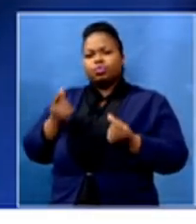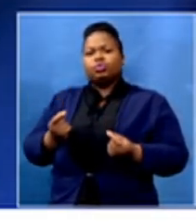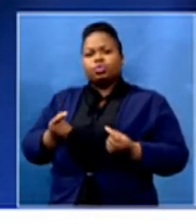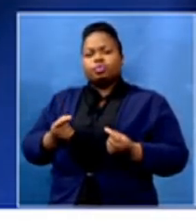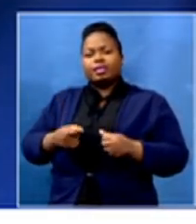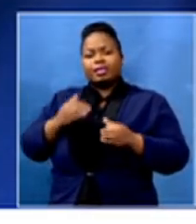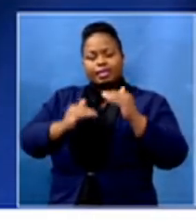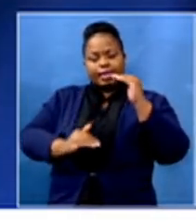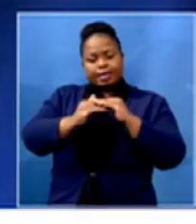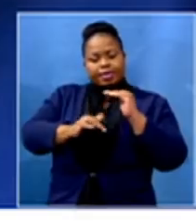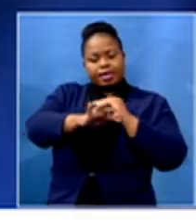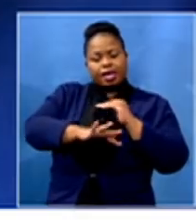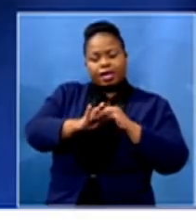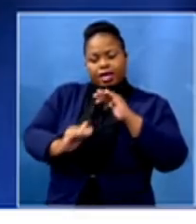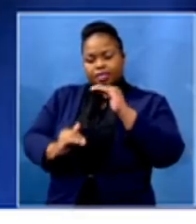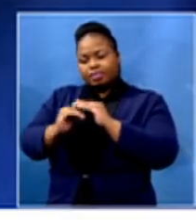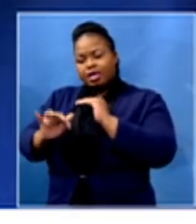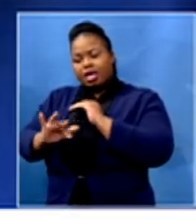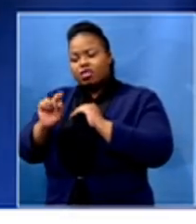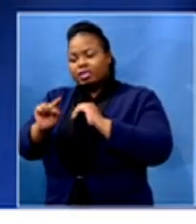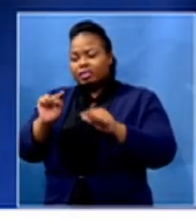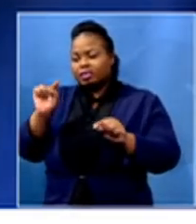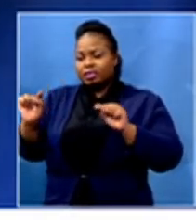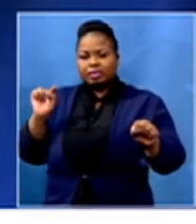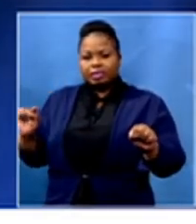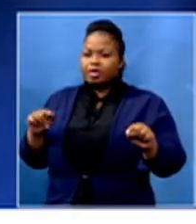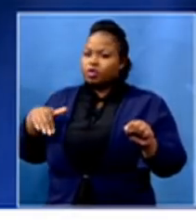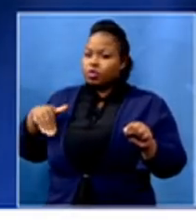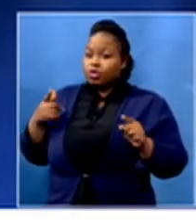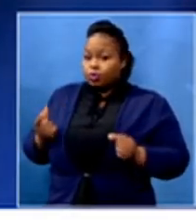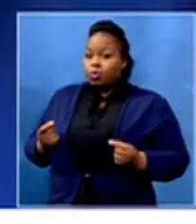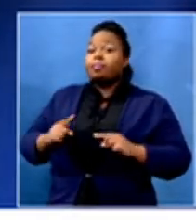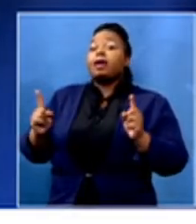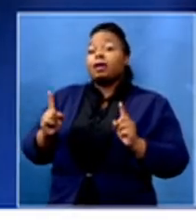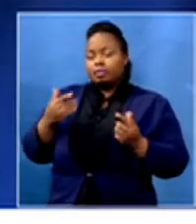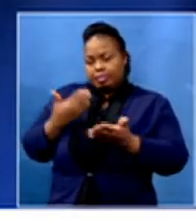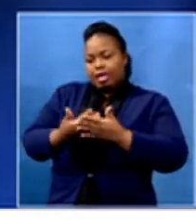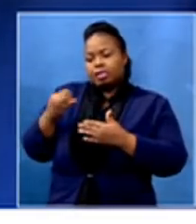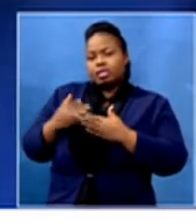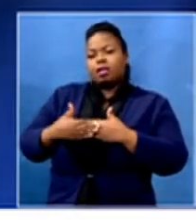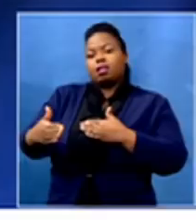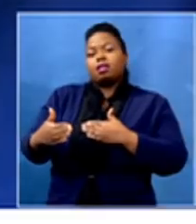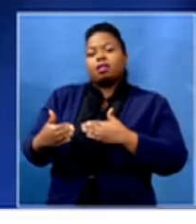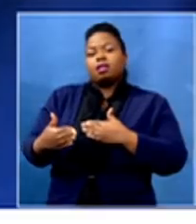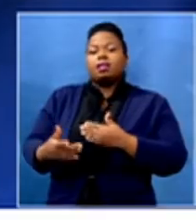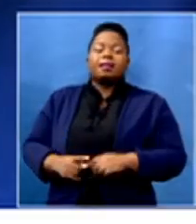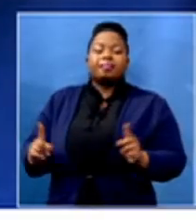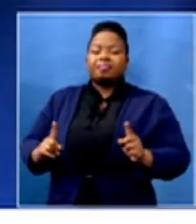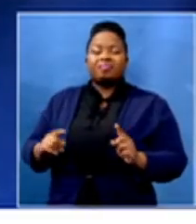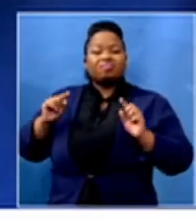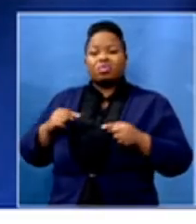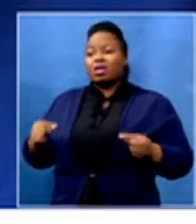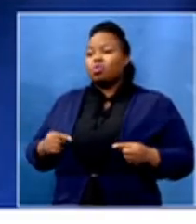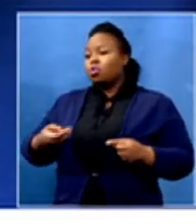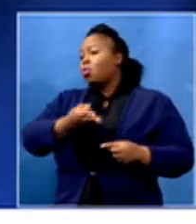areas, which we have at the moment we haven't done, but it still remains an option. But we can't hold the whole of